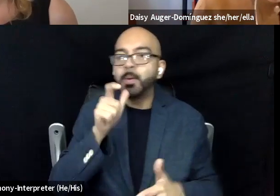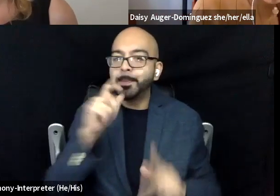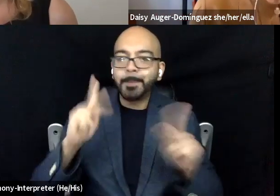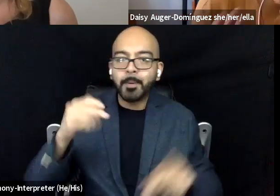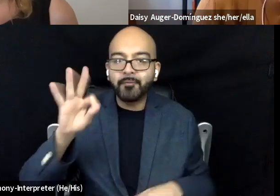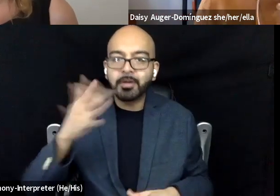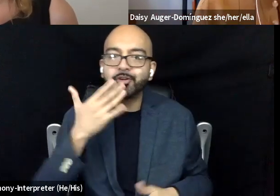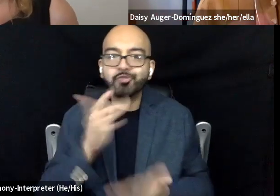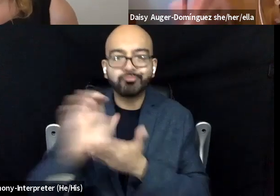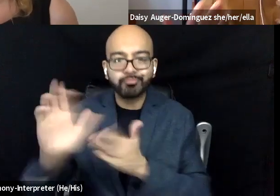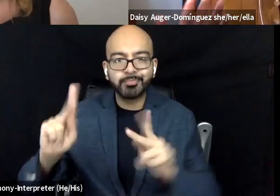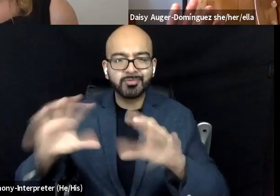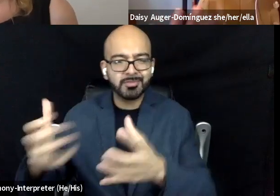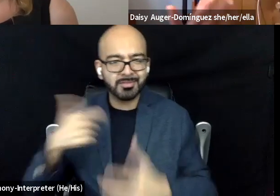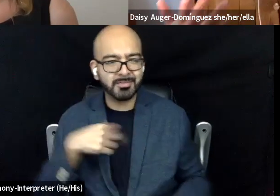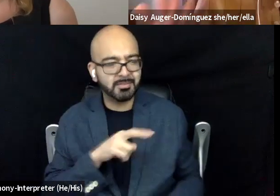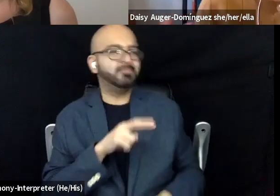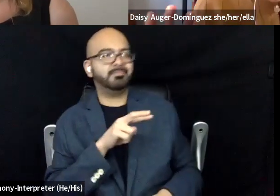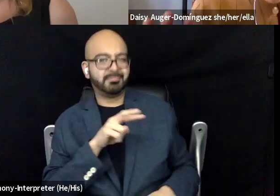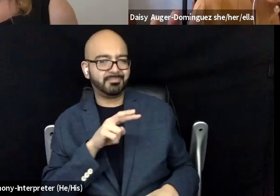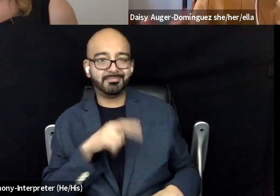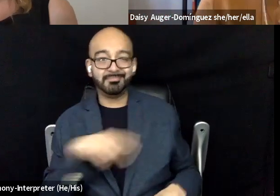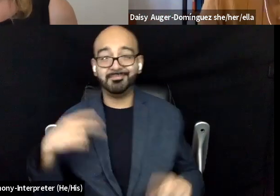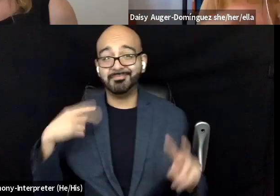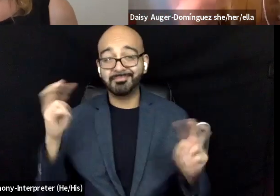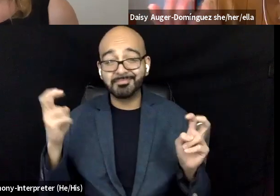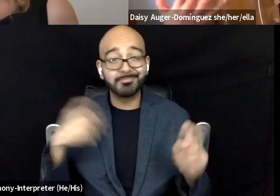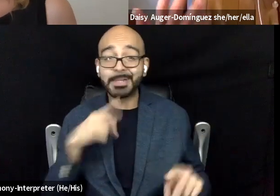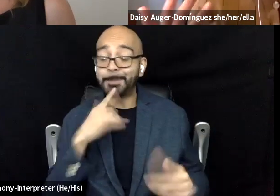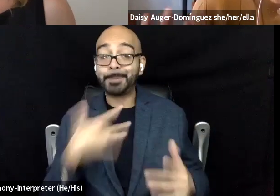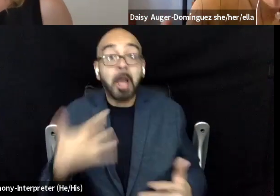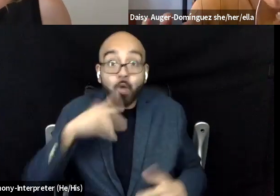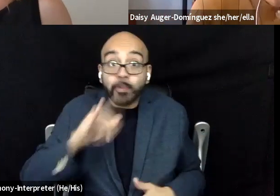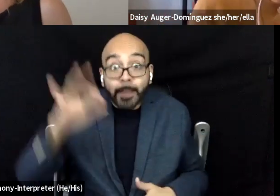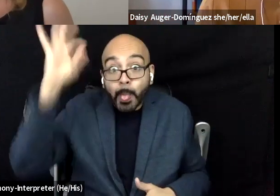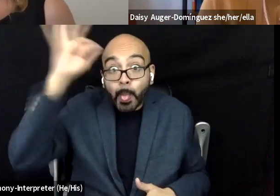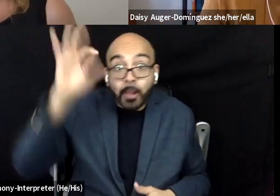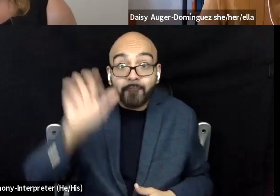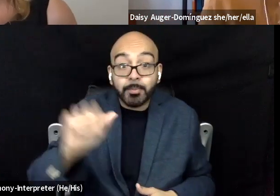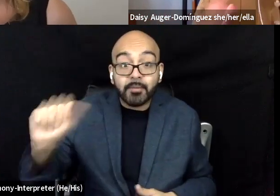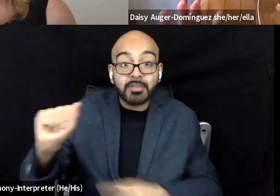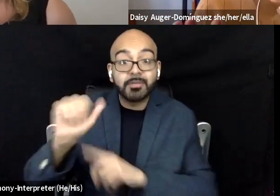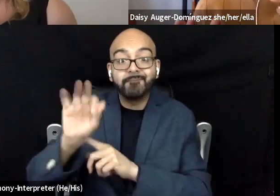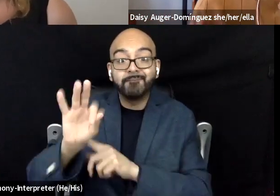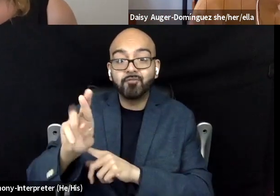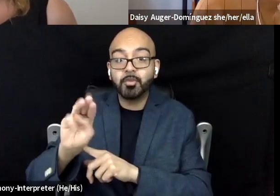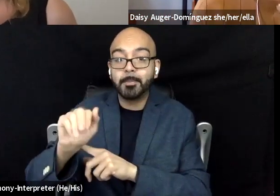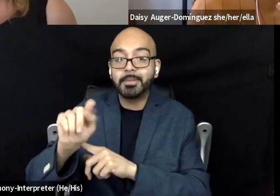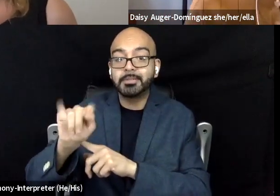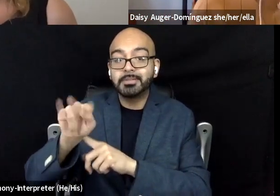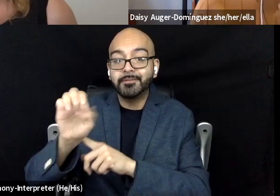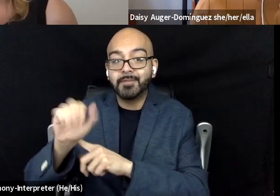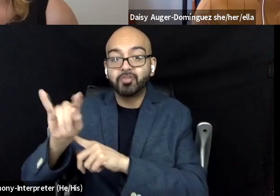teenage response I could come up with is, no, I'm getting in because I'm smarter than you, because I get better grades than you, which was all true.